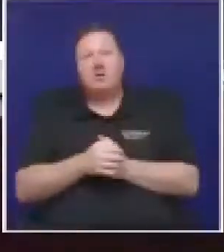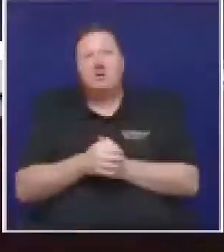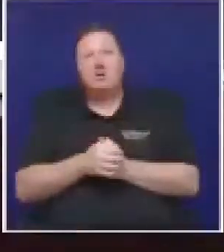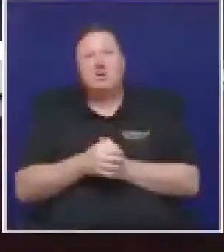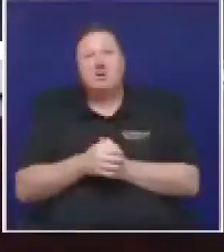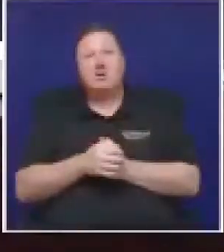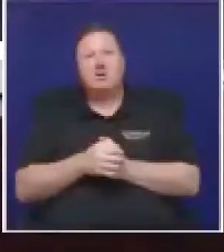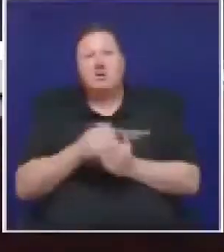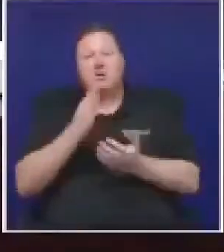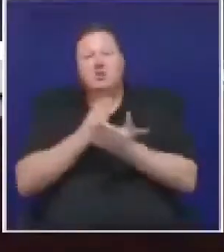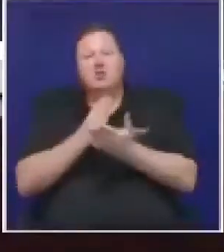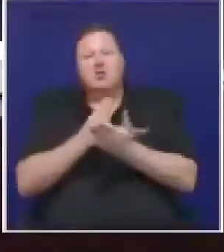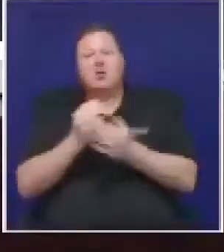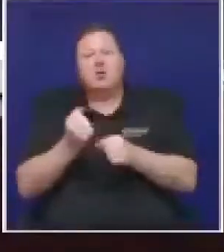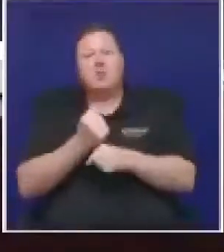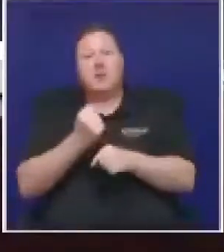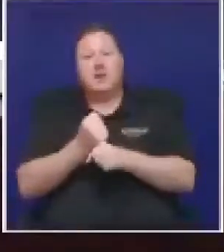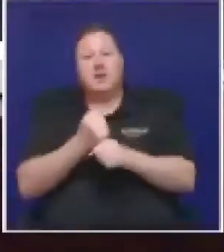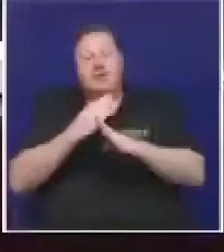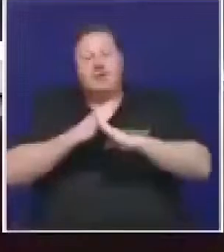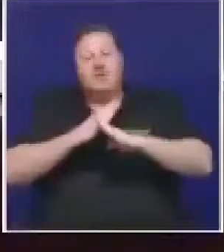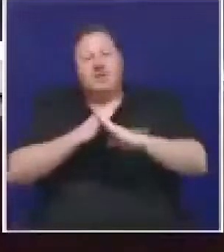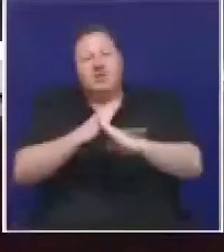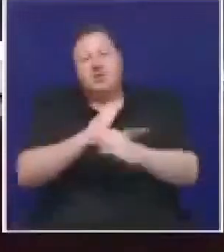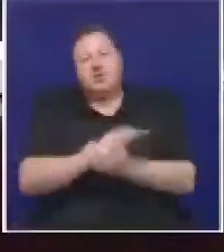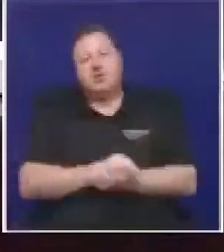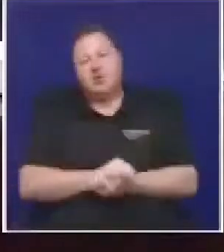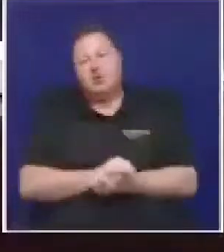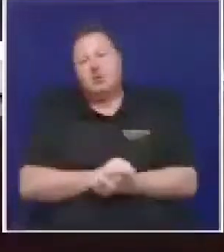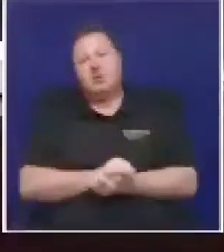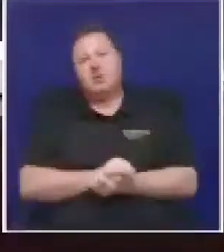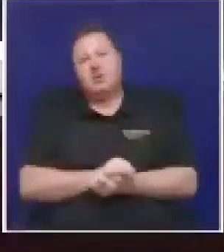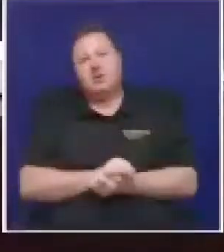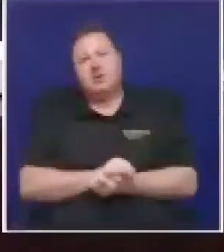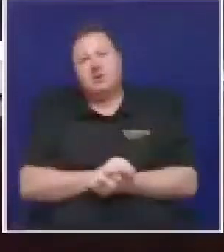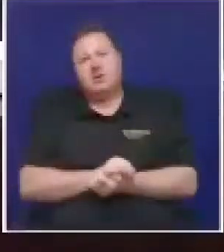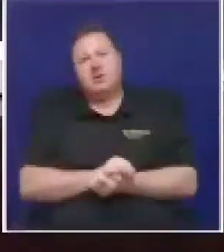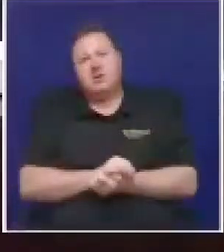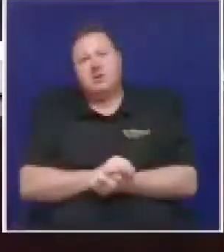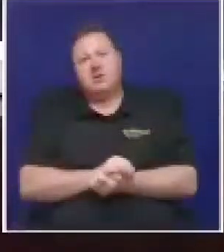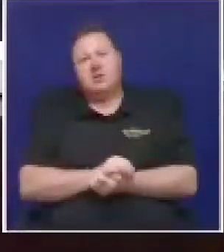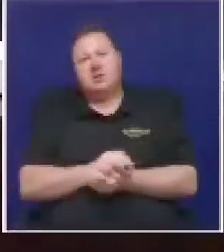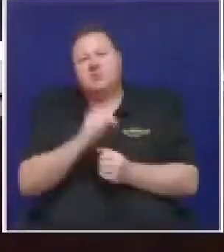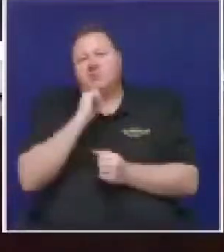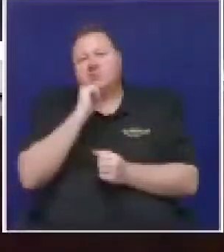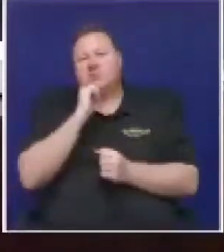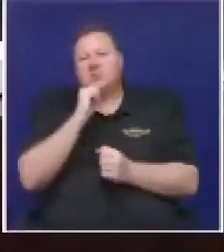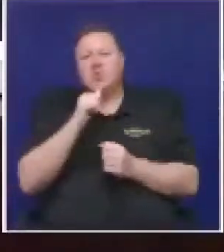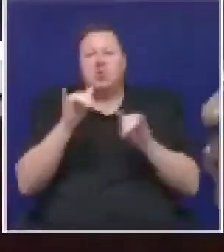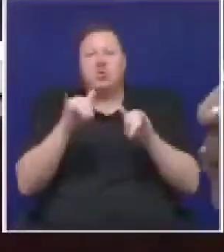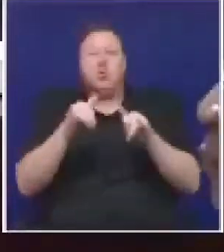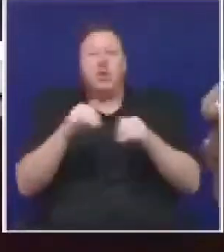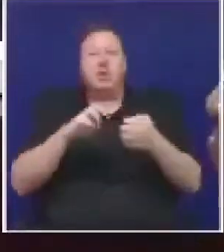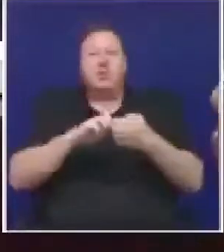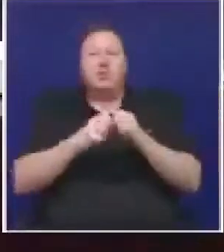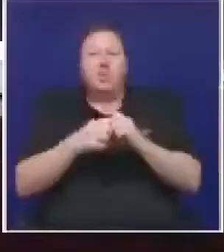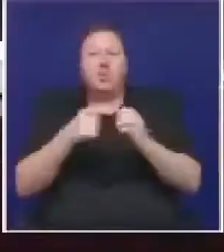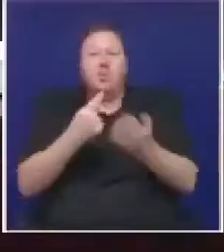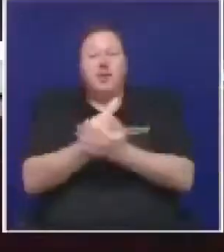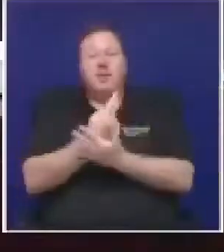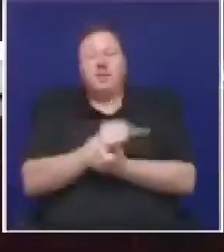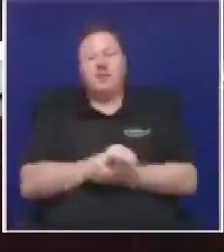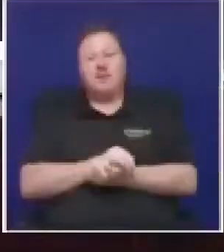particularly to ensure prevention, as you say, rather than wait for the problem to happen, because